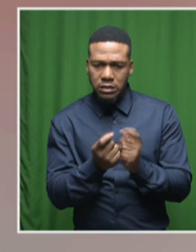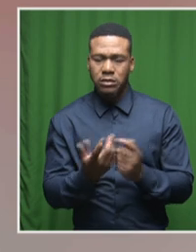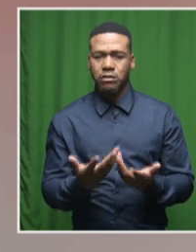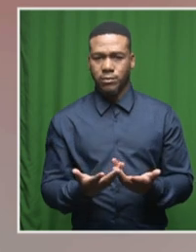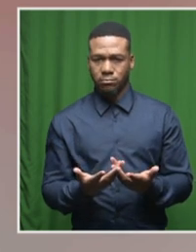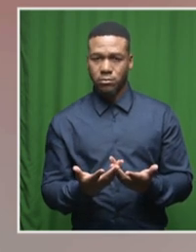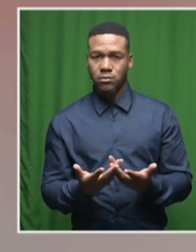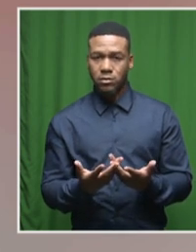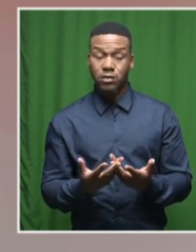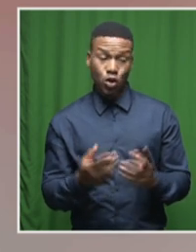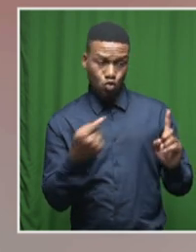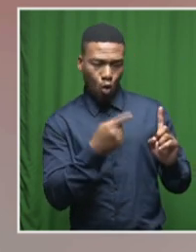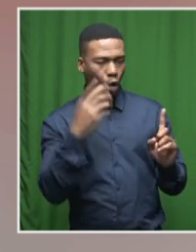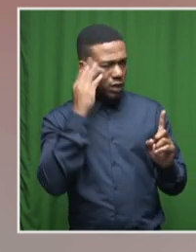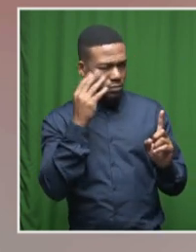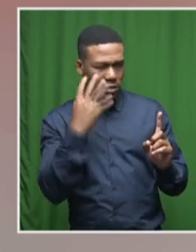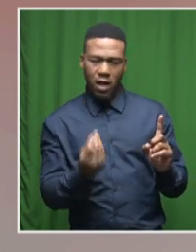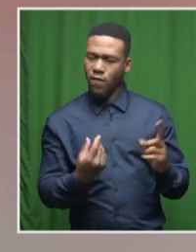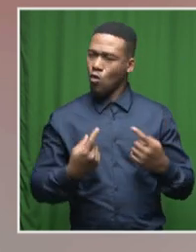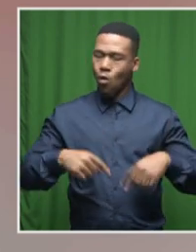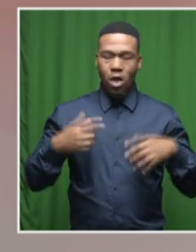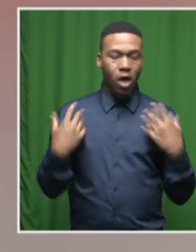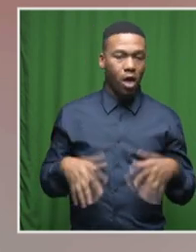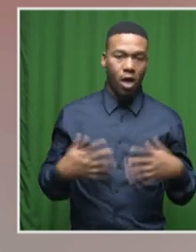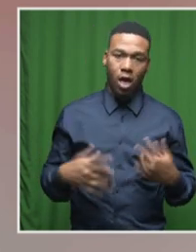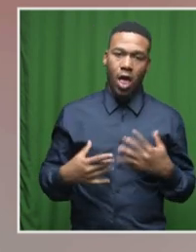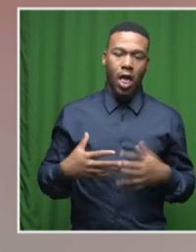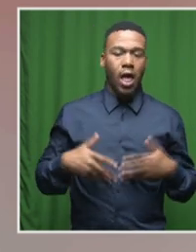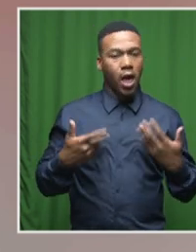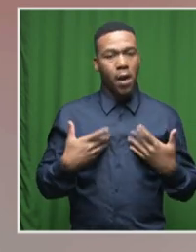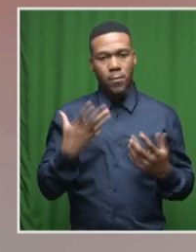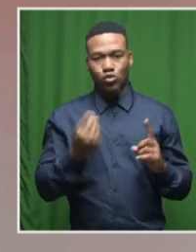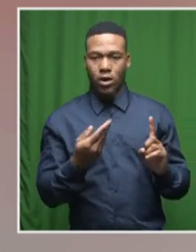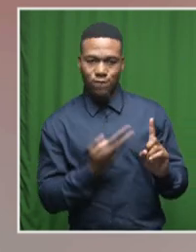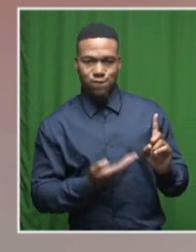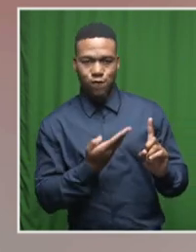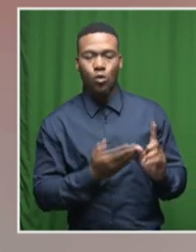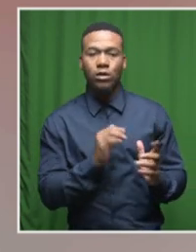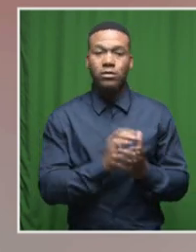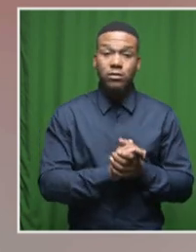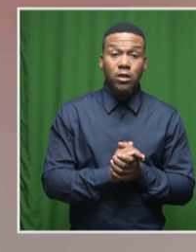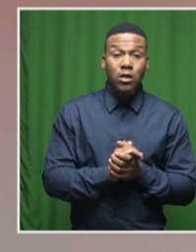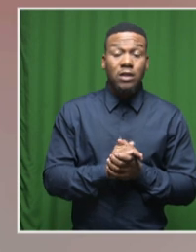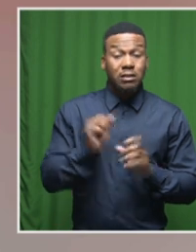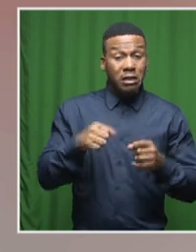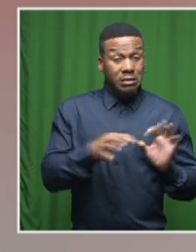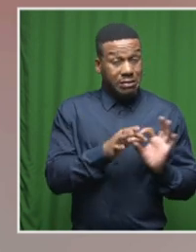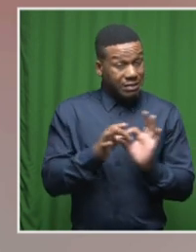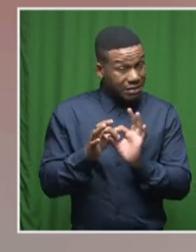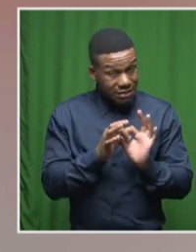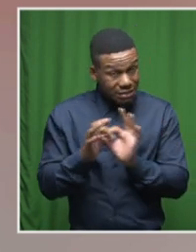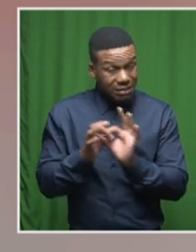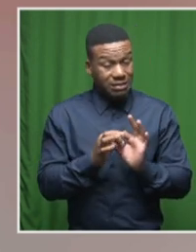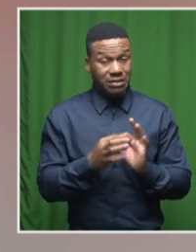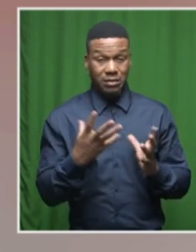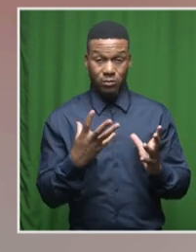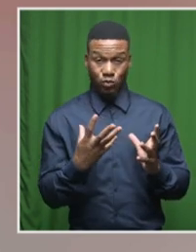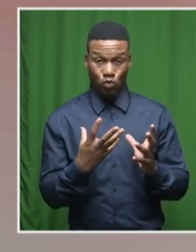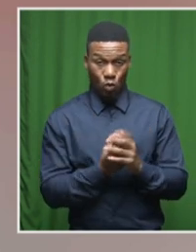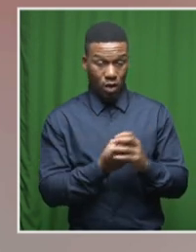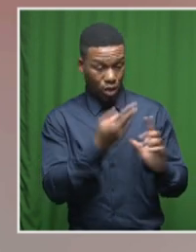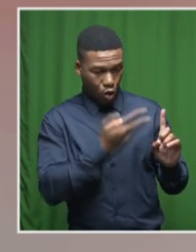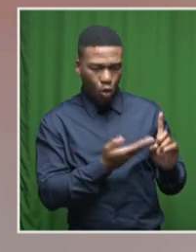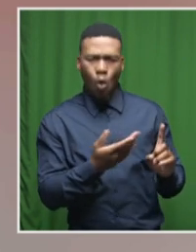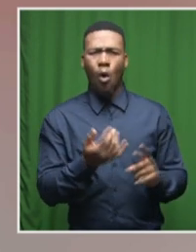we're very delighted to have him on board in this case as Siyavuka Lateral, because we have a relationship with him, and as a